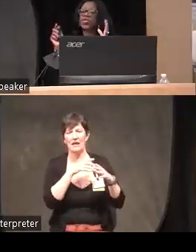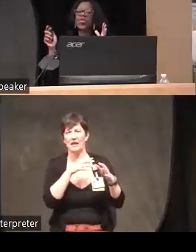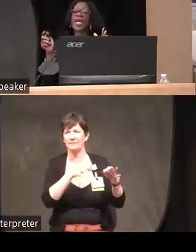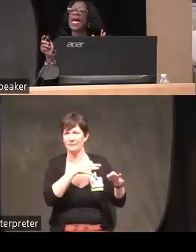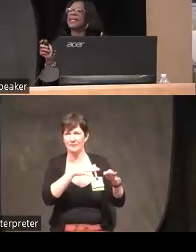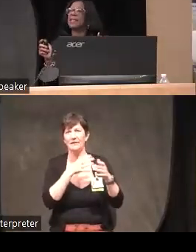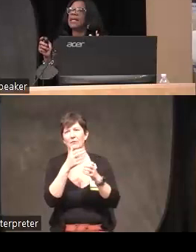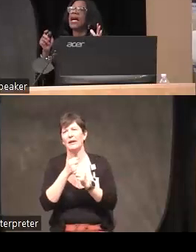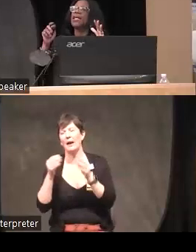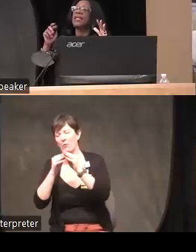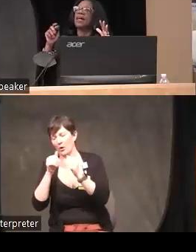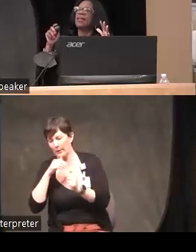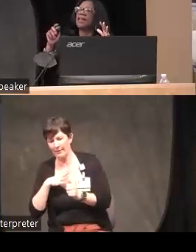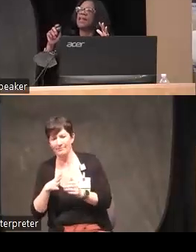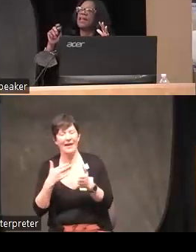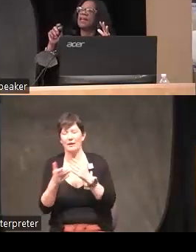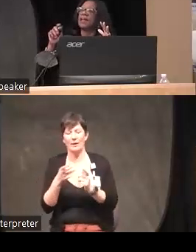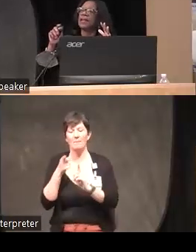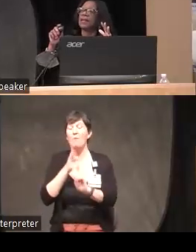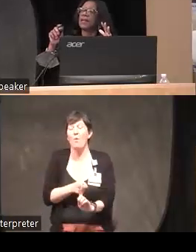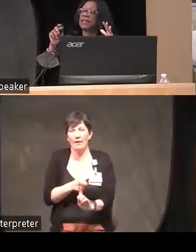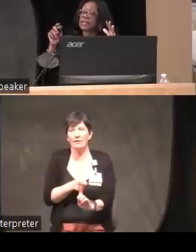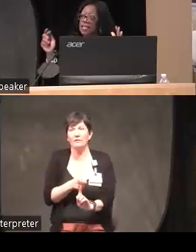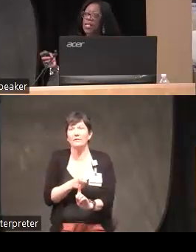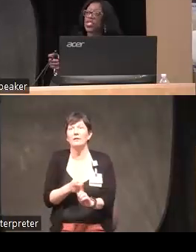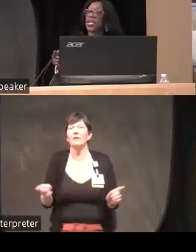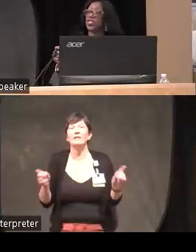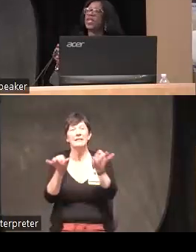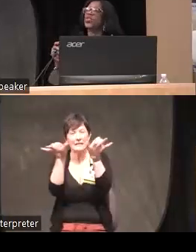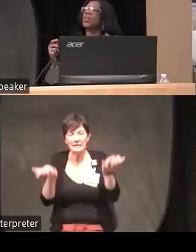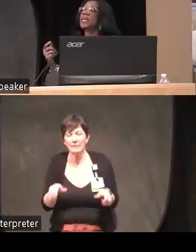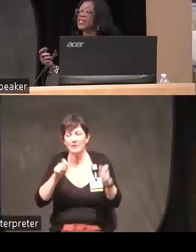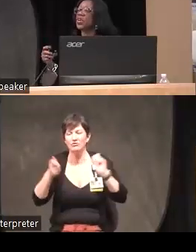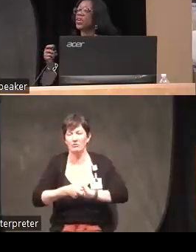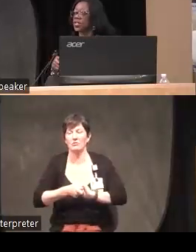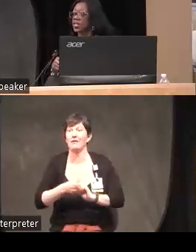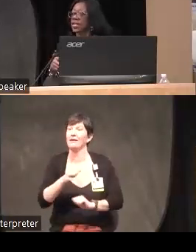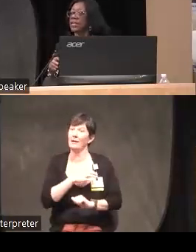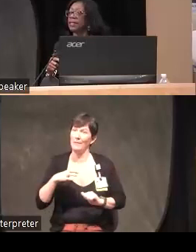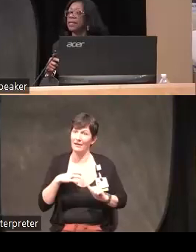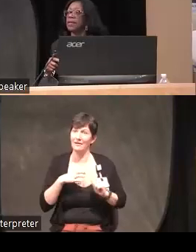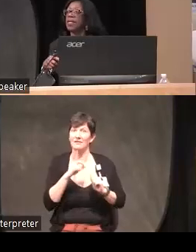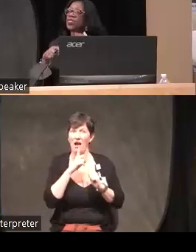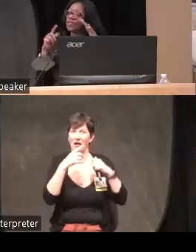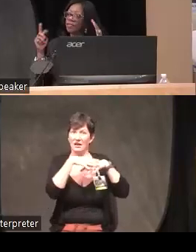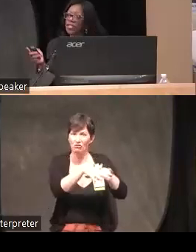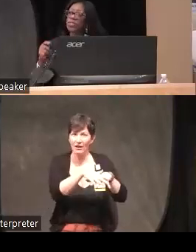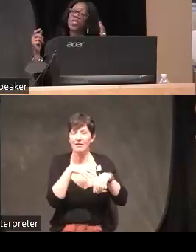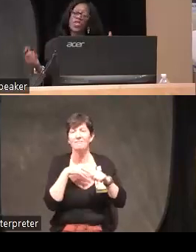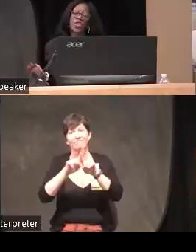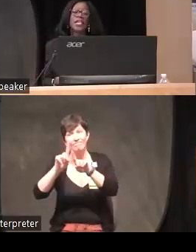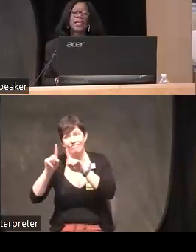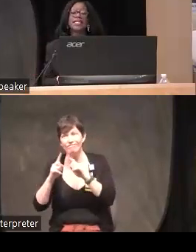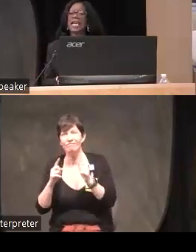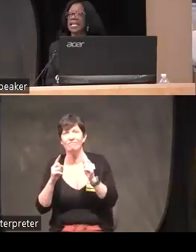So do that kind of systemic changes. Make sure committees are integrated. Make sure different voices, make